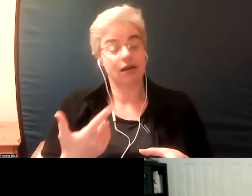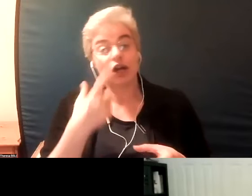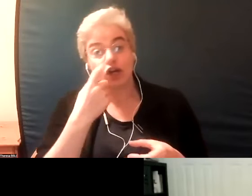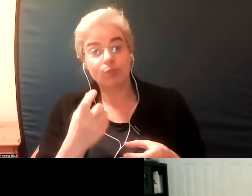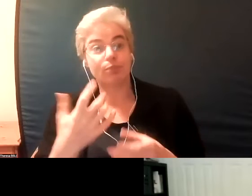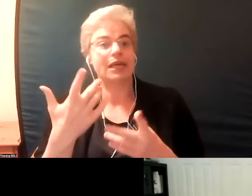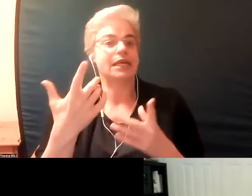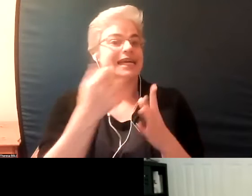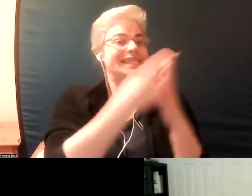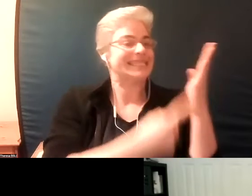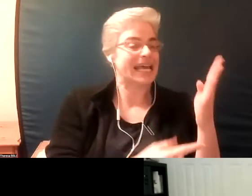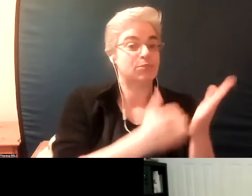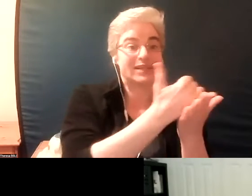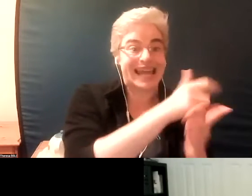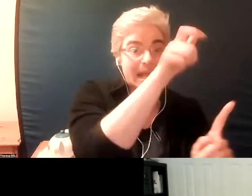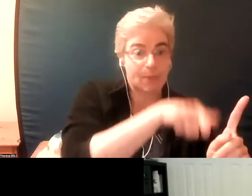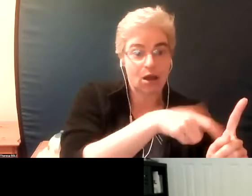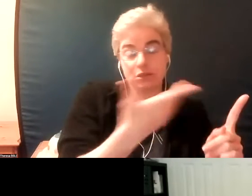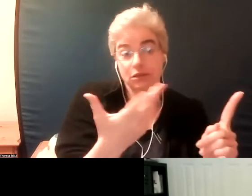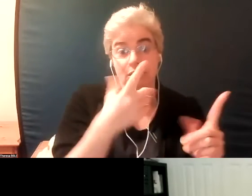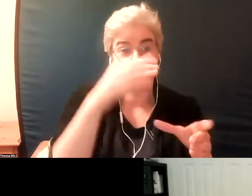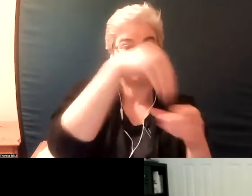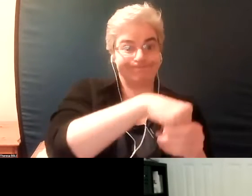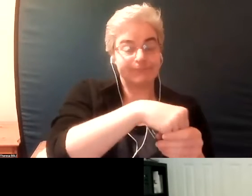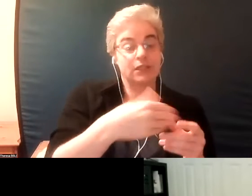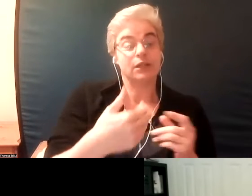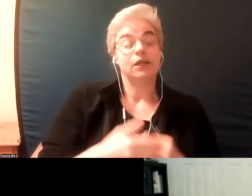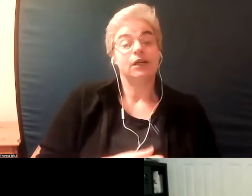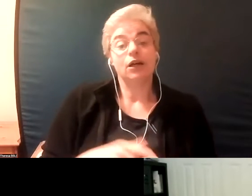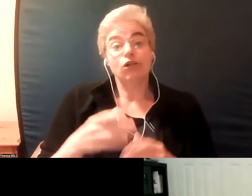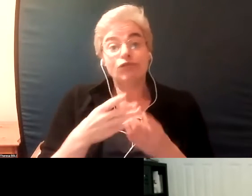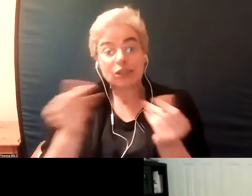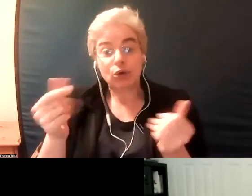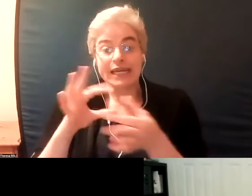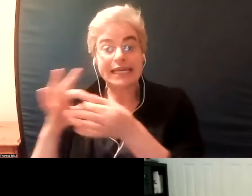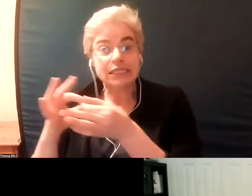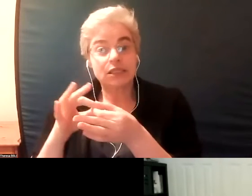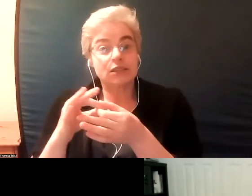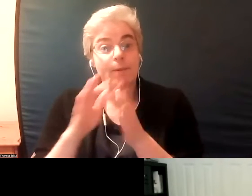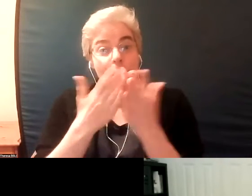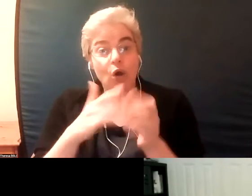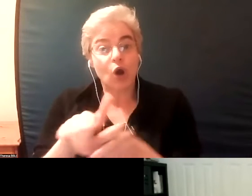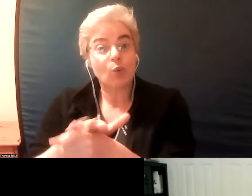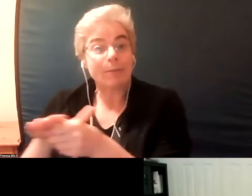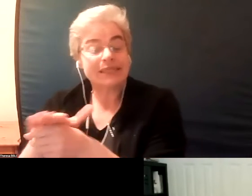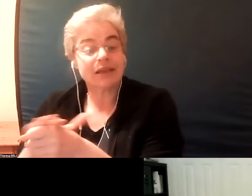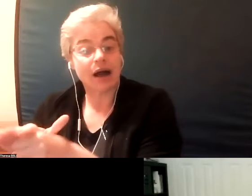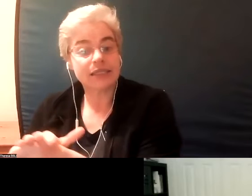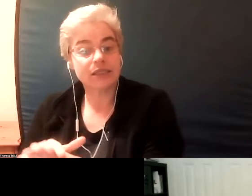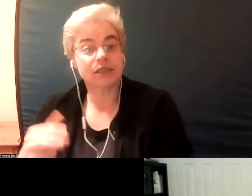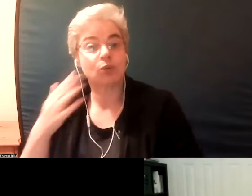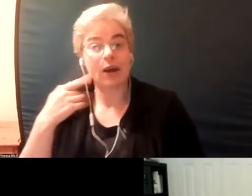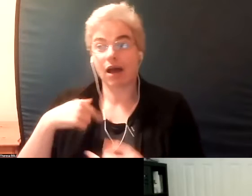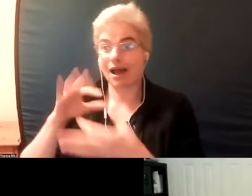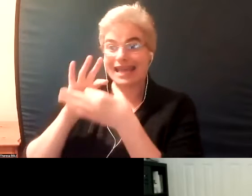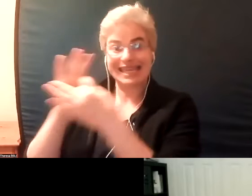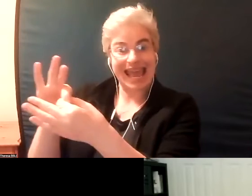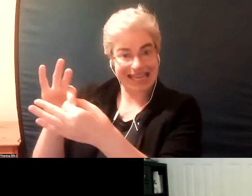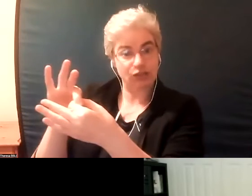gay person, for example. Resources were links to books or websites. When I engaged with the